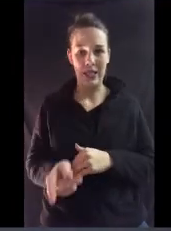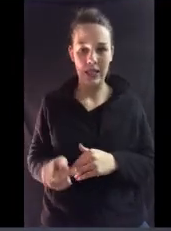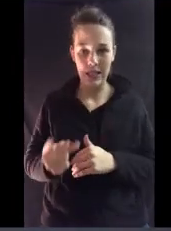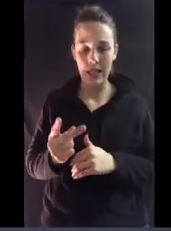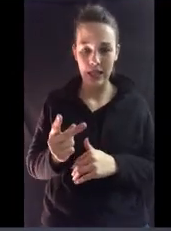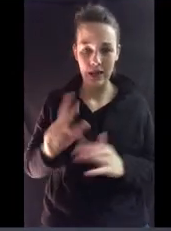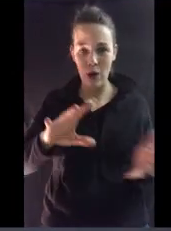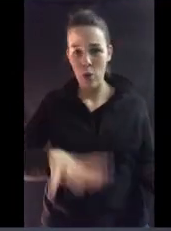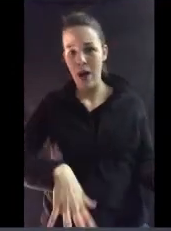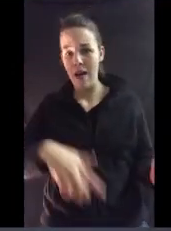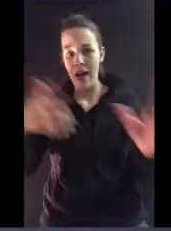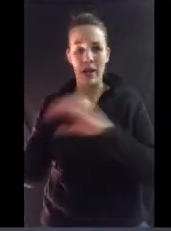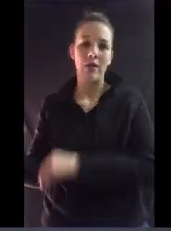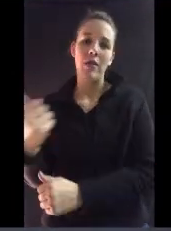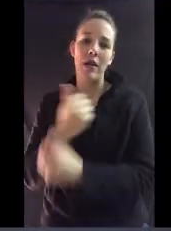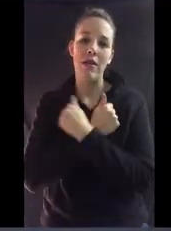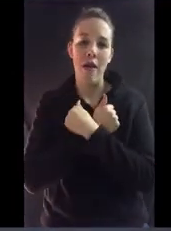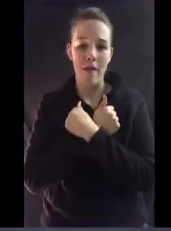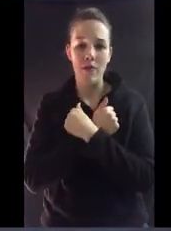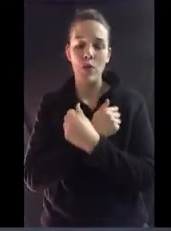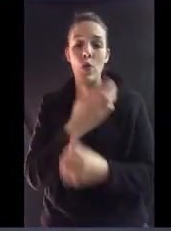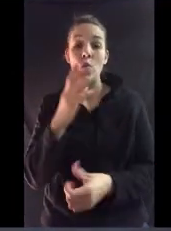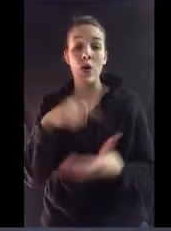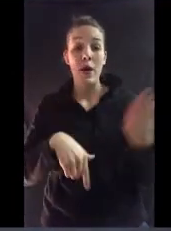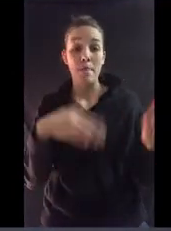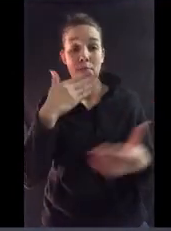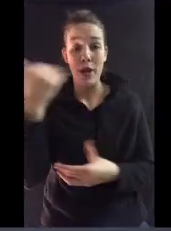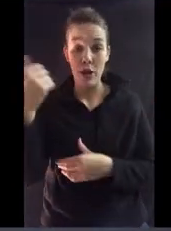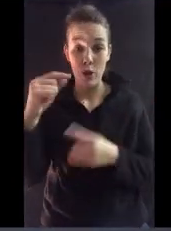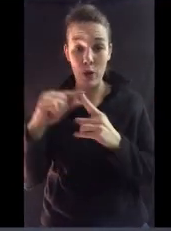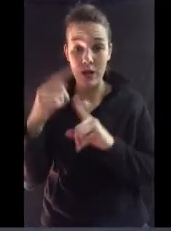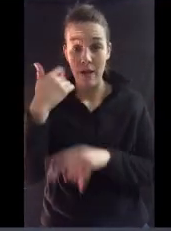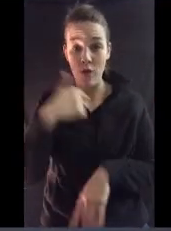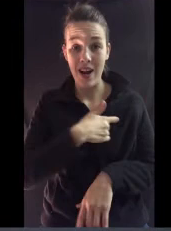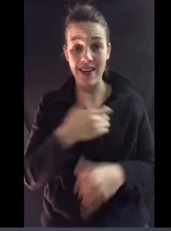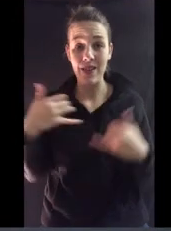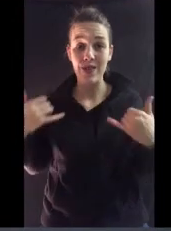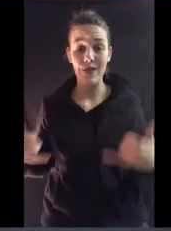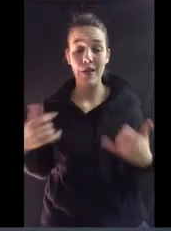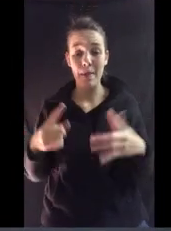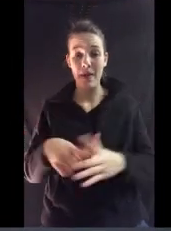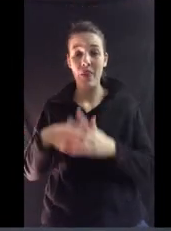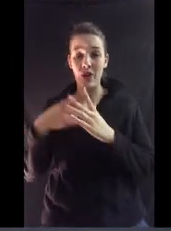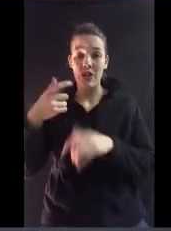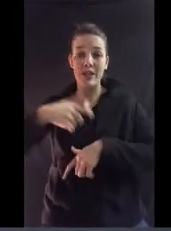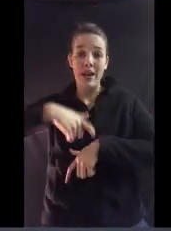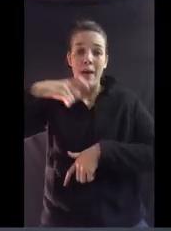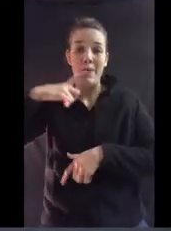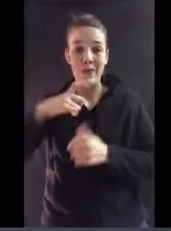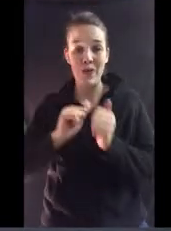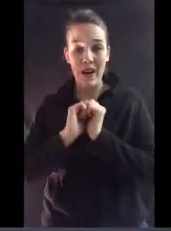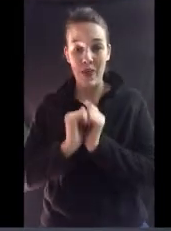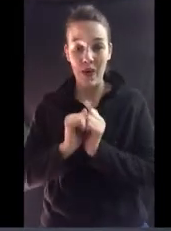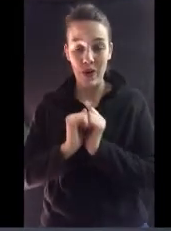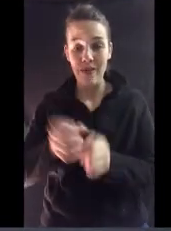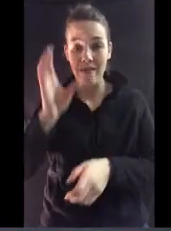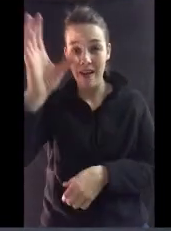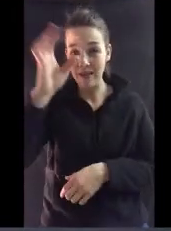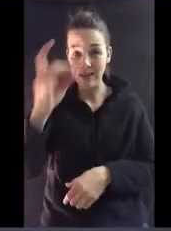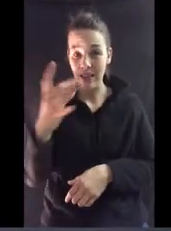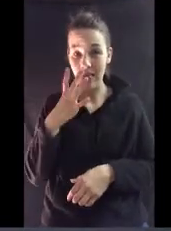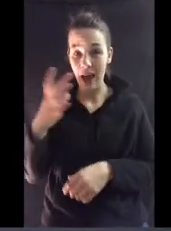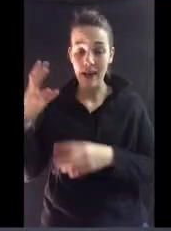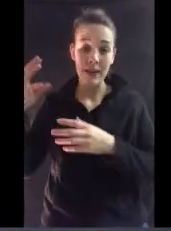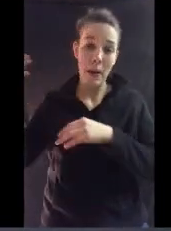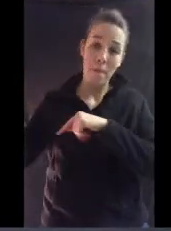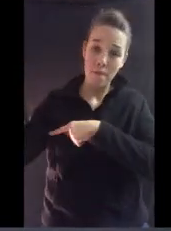are equally seen and radically loved." What better words are there for us today to begin our time together